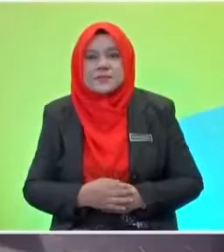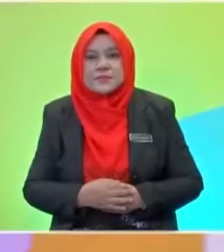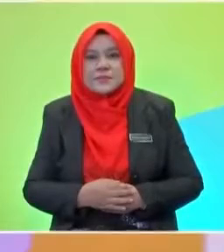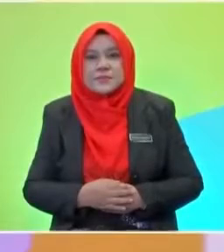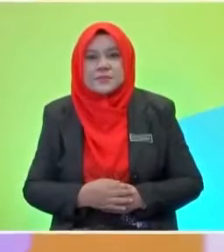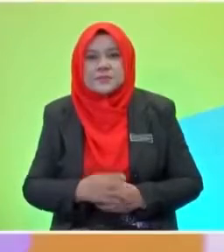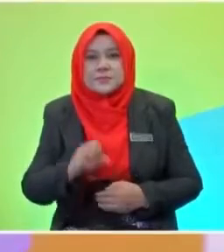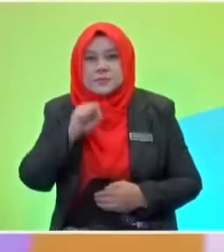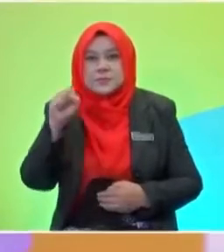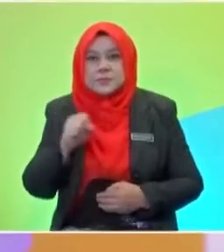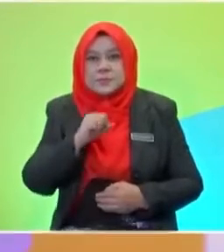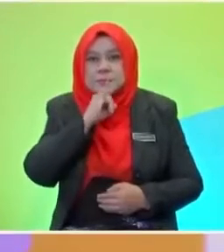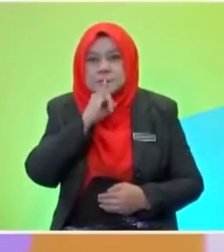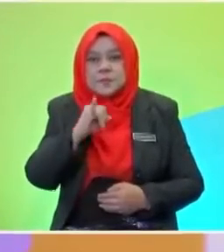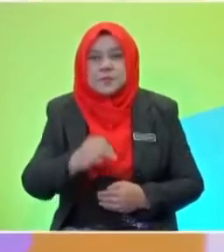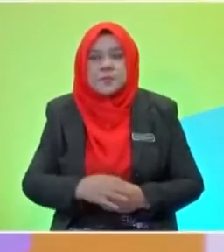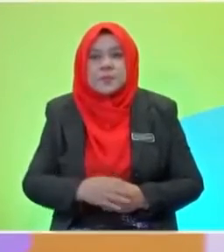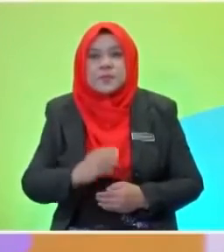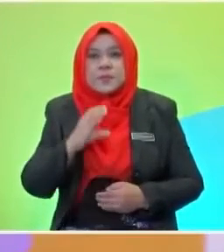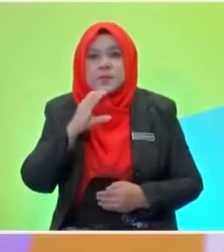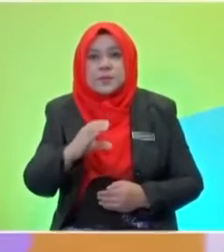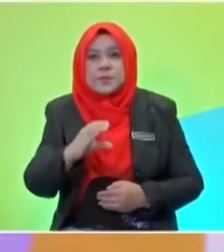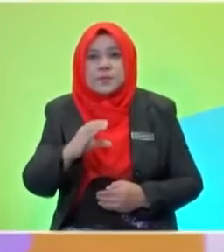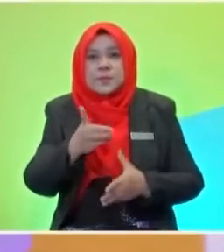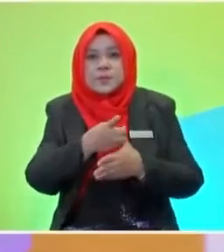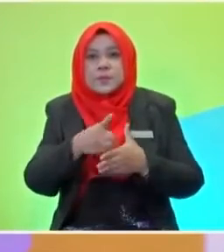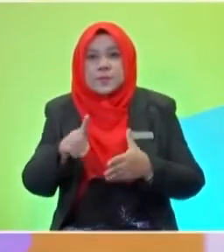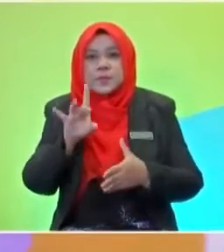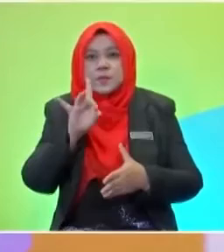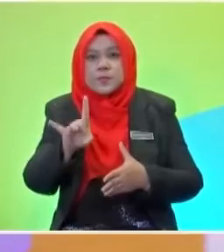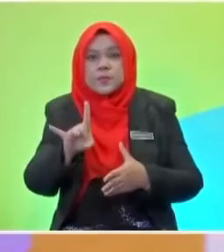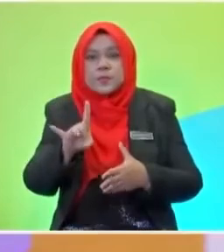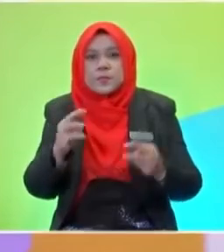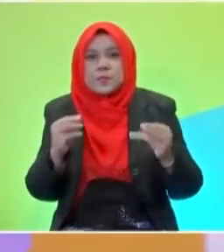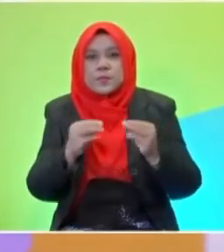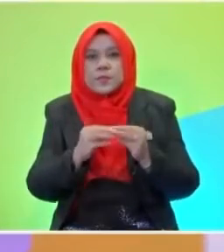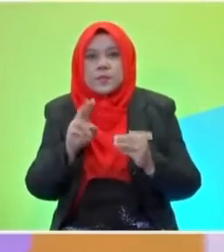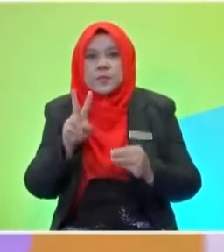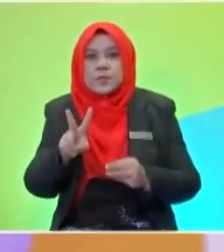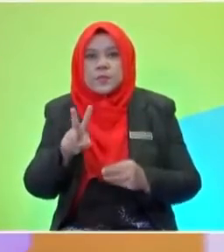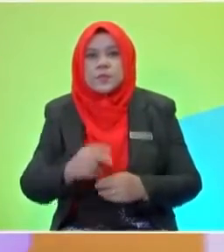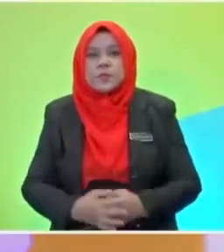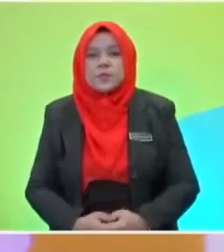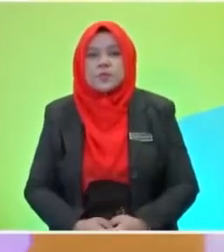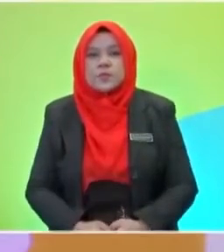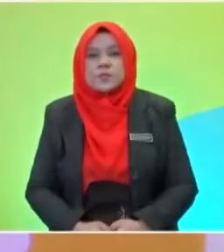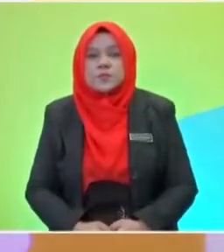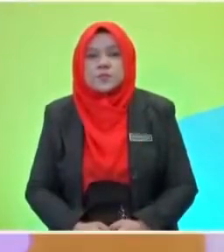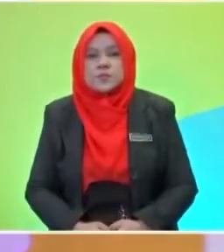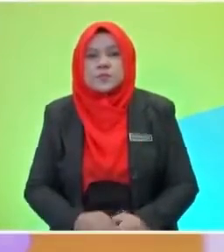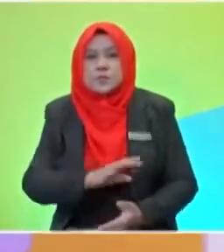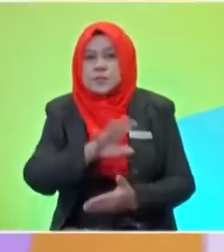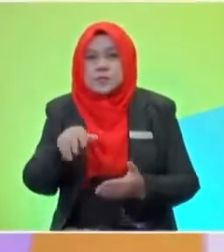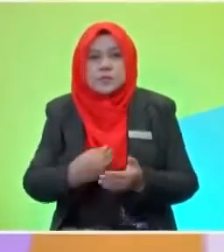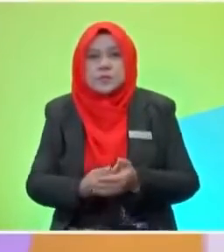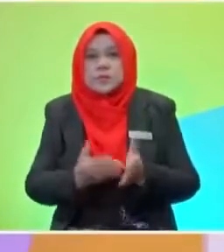question is C divided by 8 equals to 2. Okay. So everyone